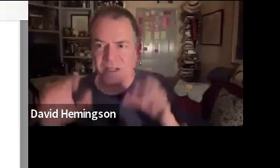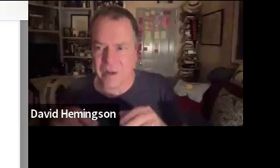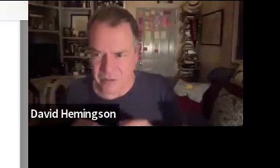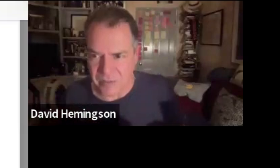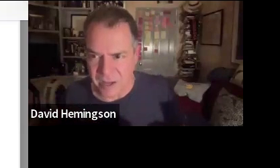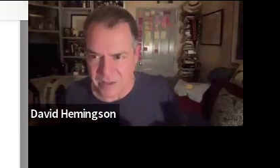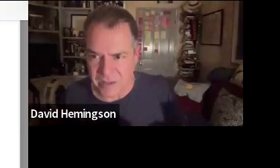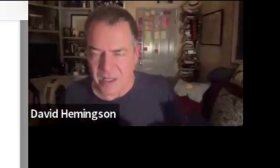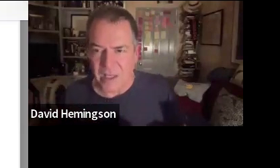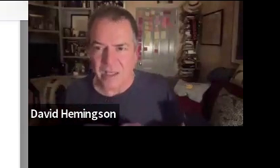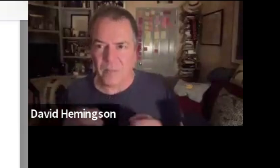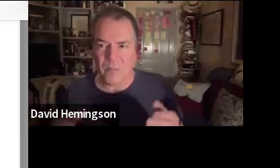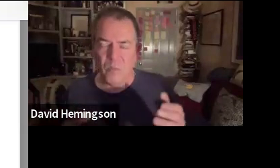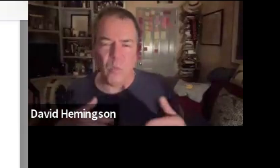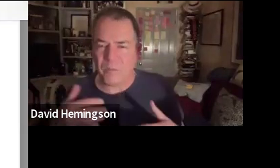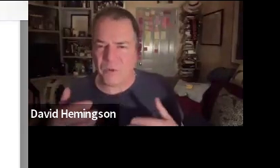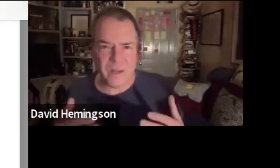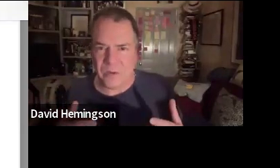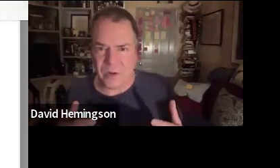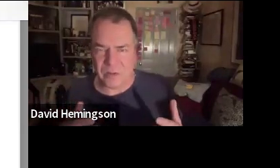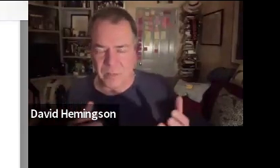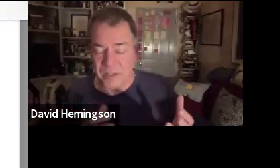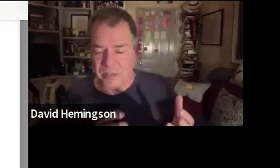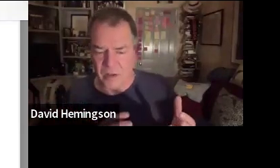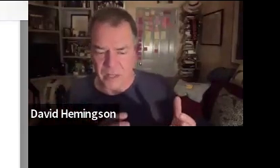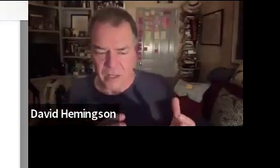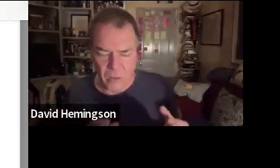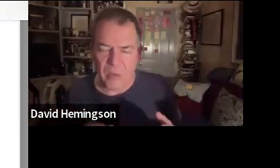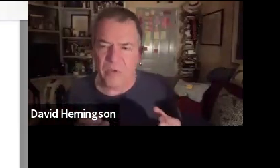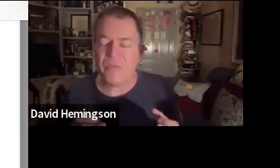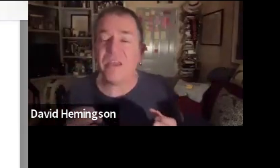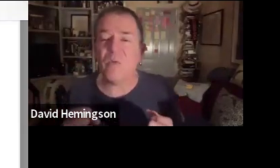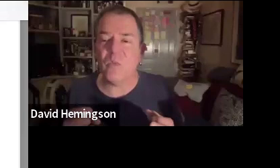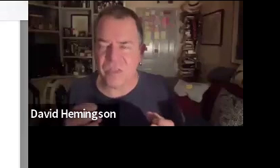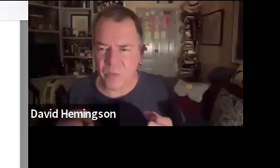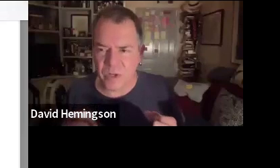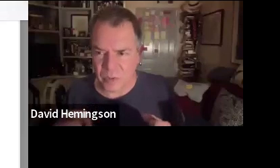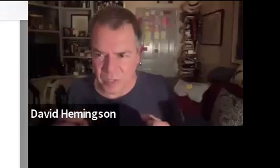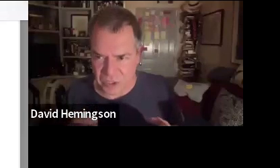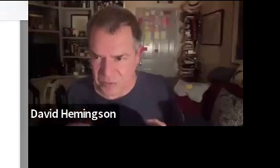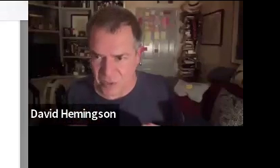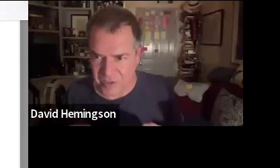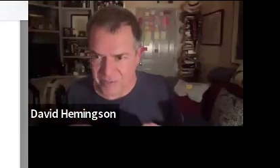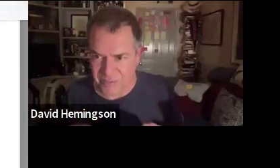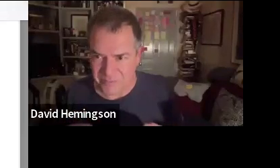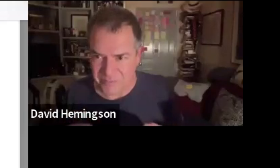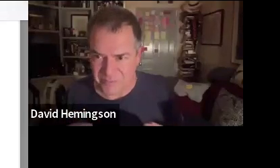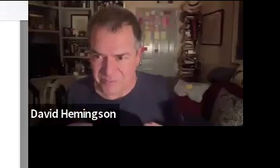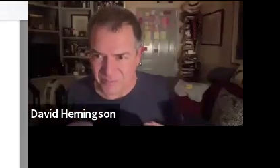I'm pushing the characters off axis. And what I'm trying to do here is like basically go like, okay, we think we know where the relationship is